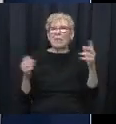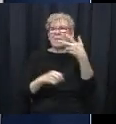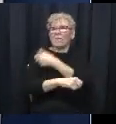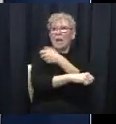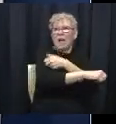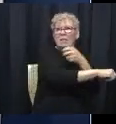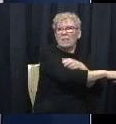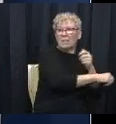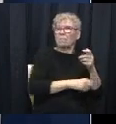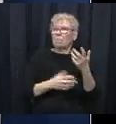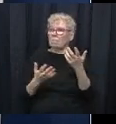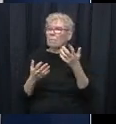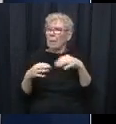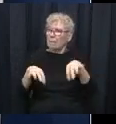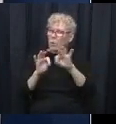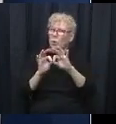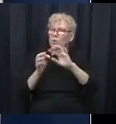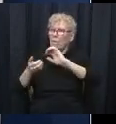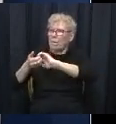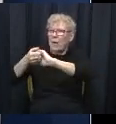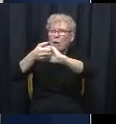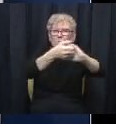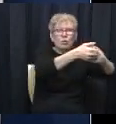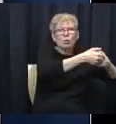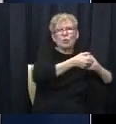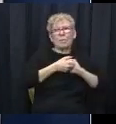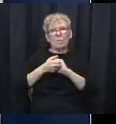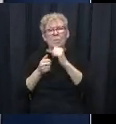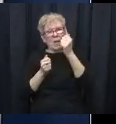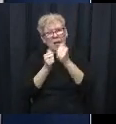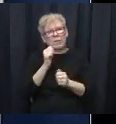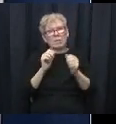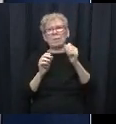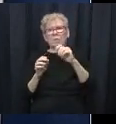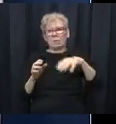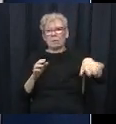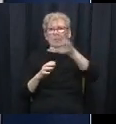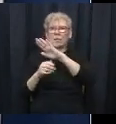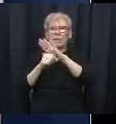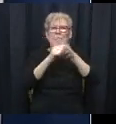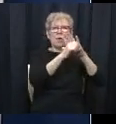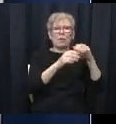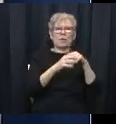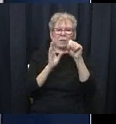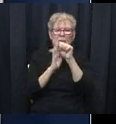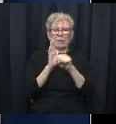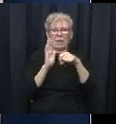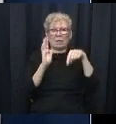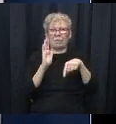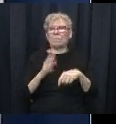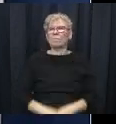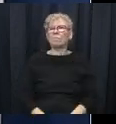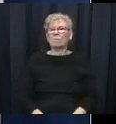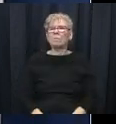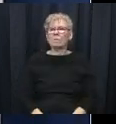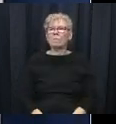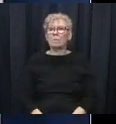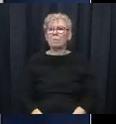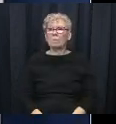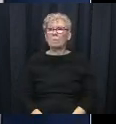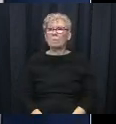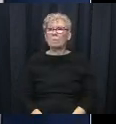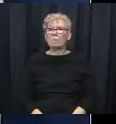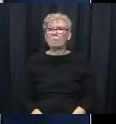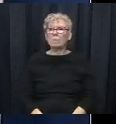Hi, Governor. Chelsea Brentzel with KRDO News Channel 13 in Colorado Springs. Bill kind of started off what I was going to ask about, but a question: who